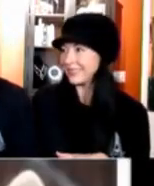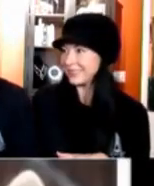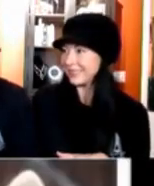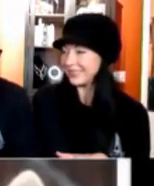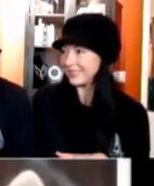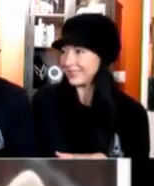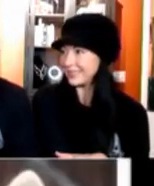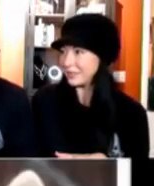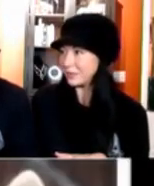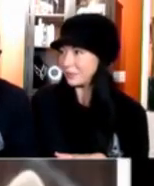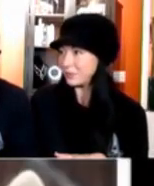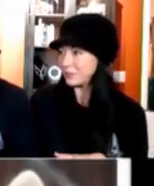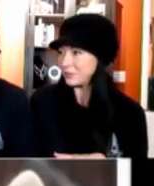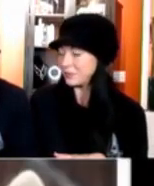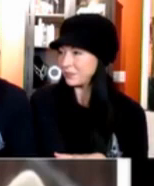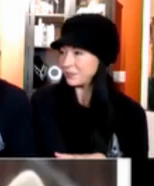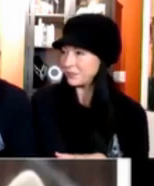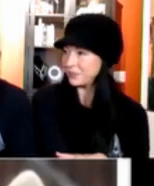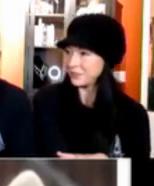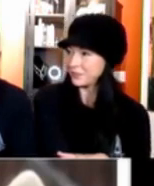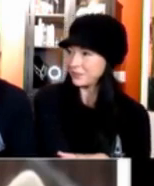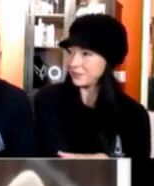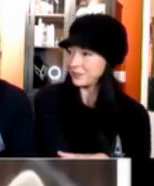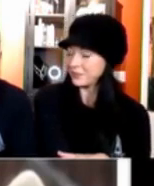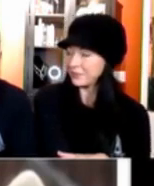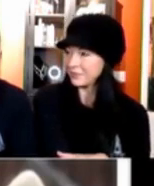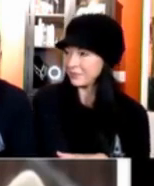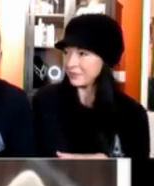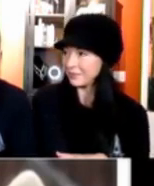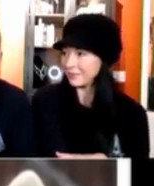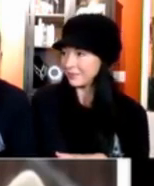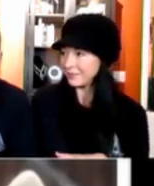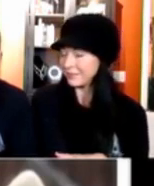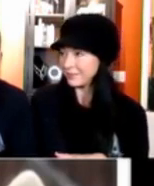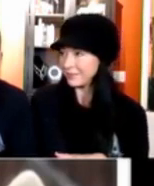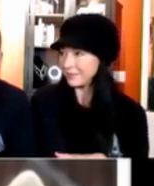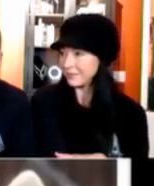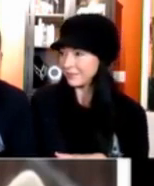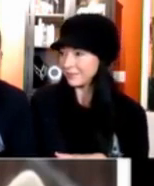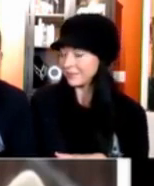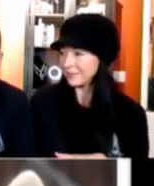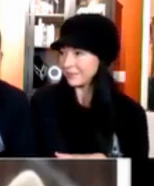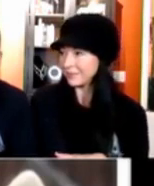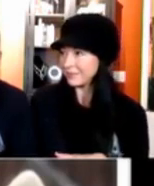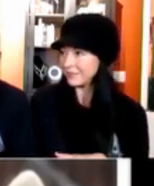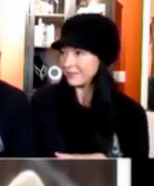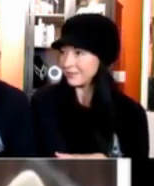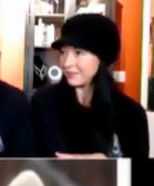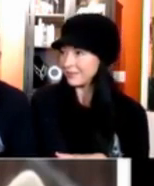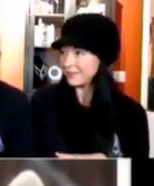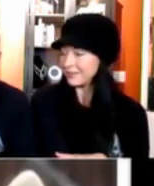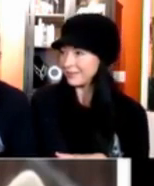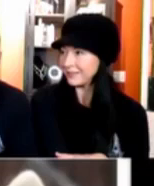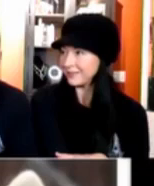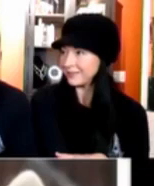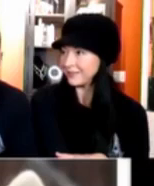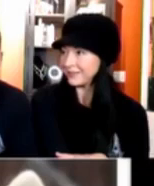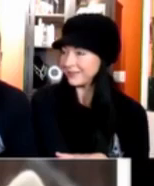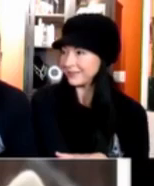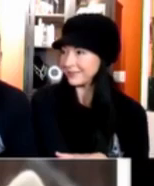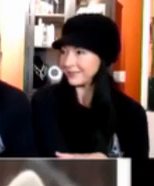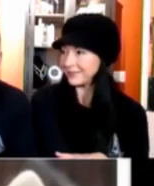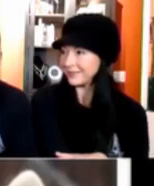So that's a great video that is readily available for you on YouTube. Some of you, like I said, have probably seen it. I hear people